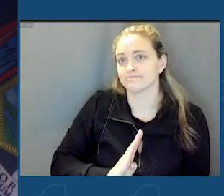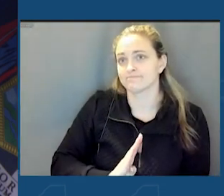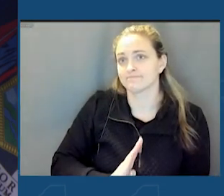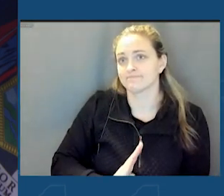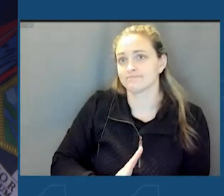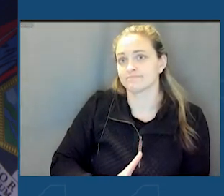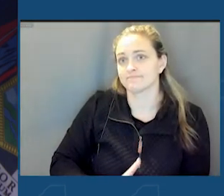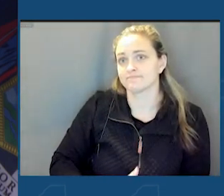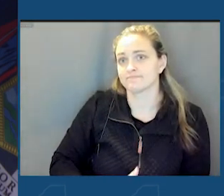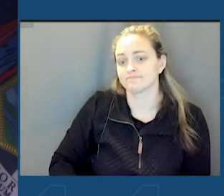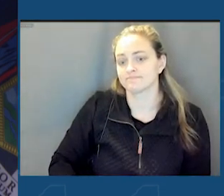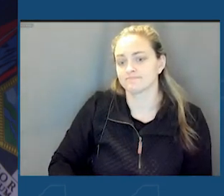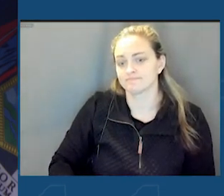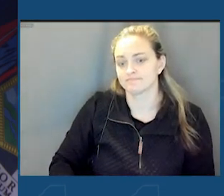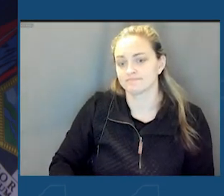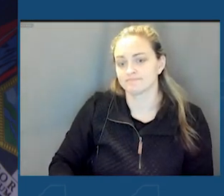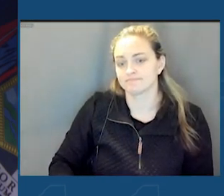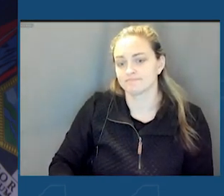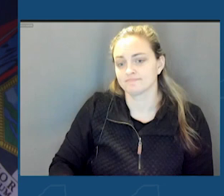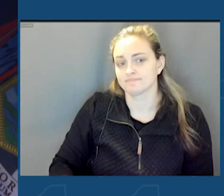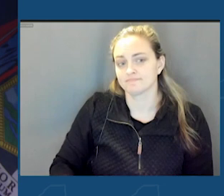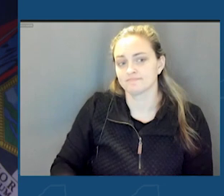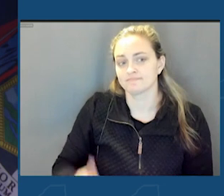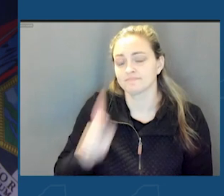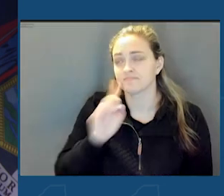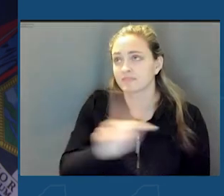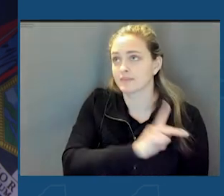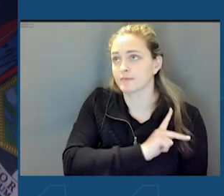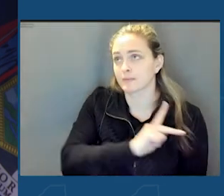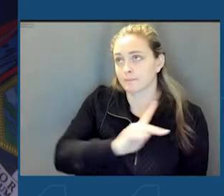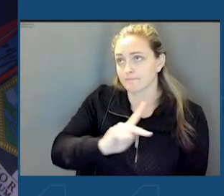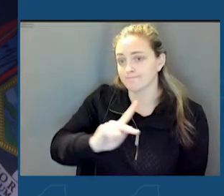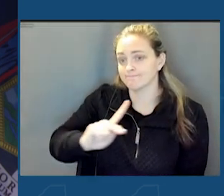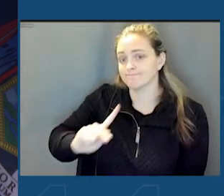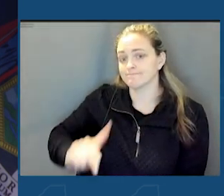thine is the kingdom